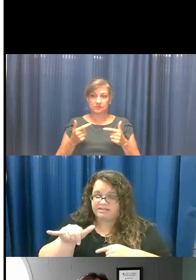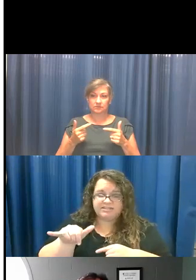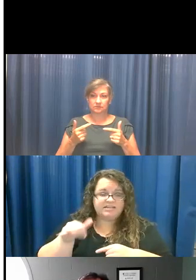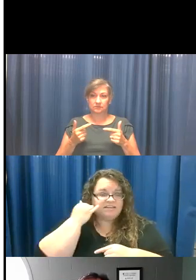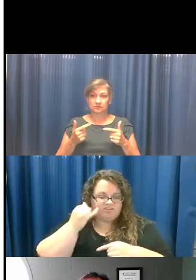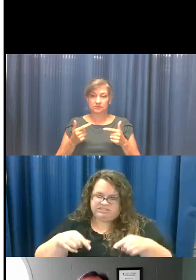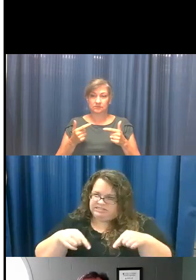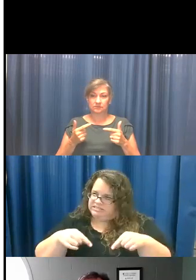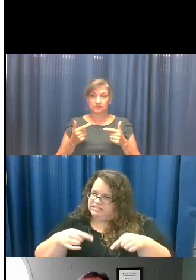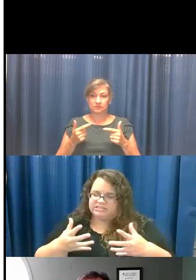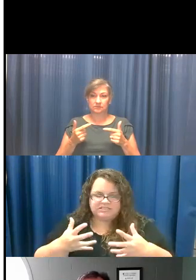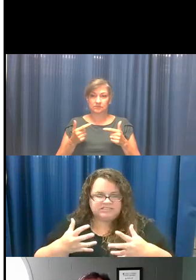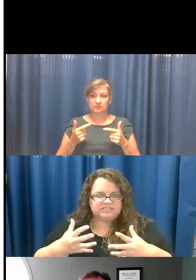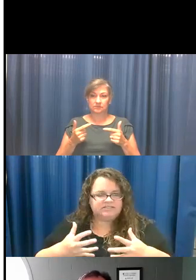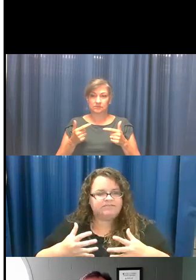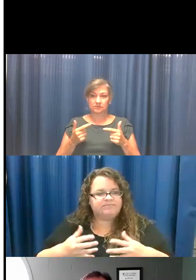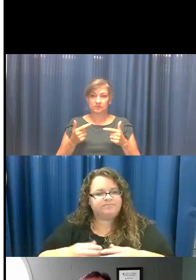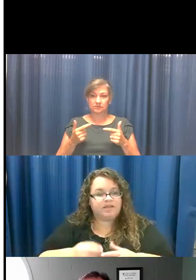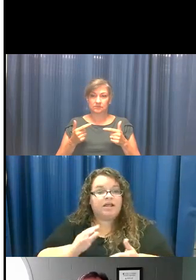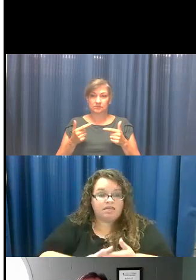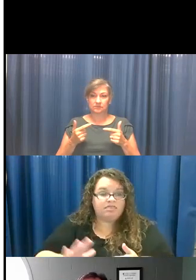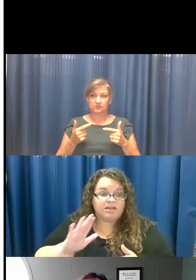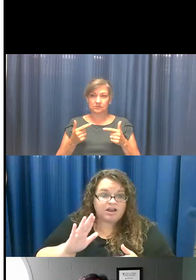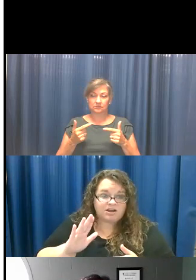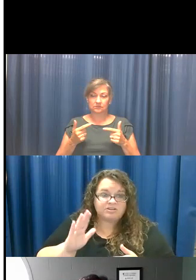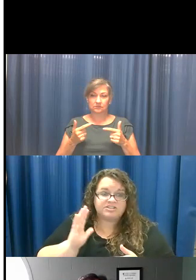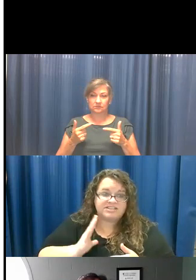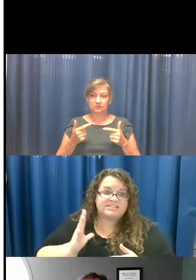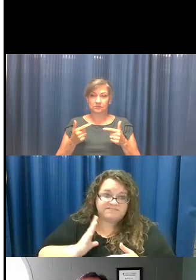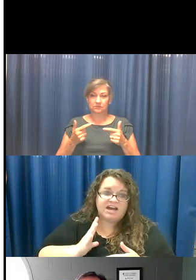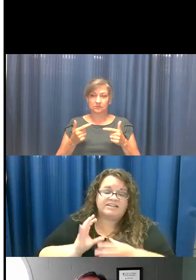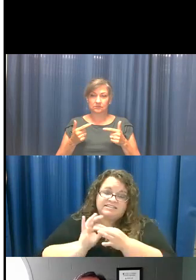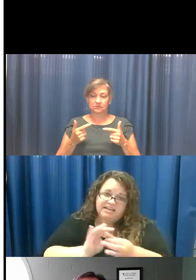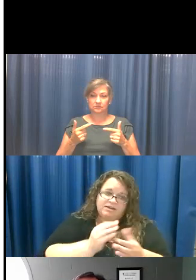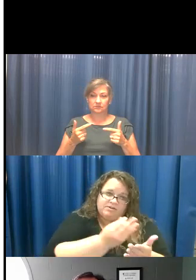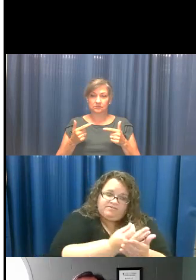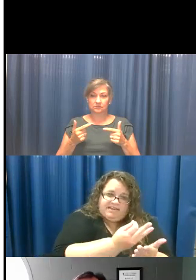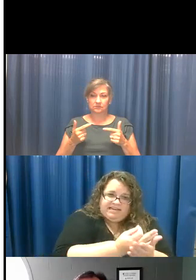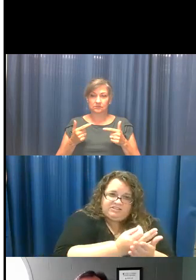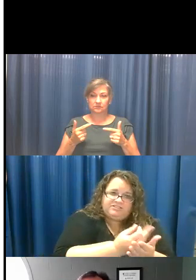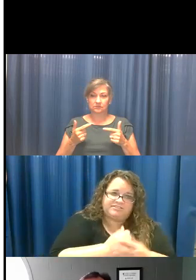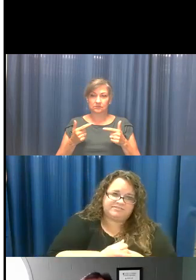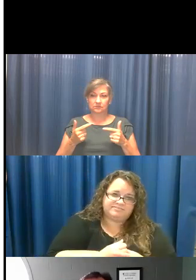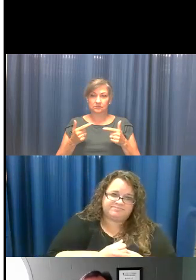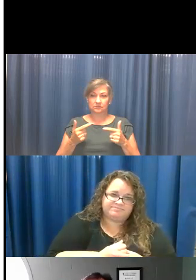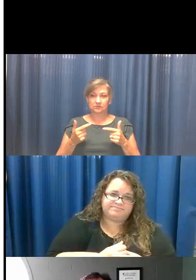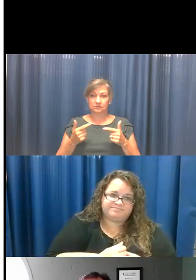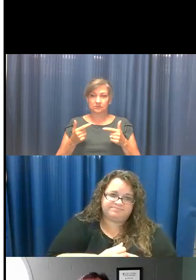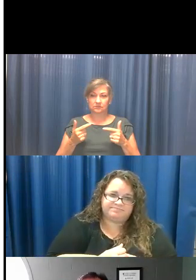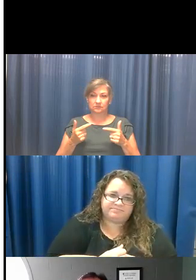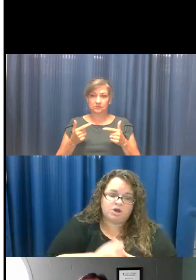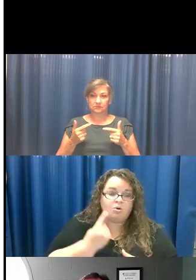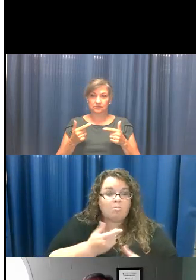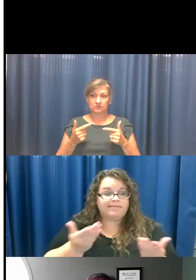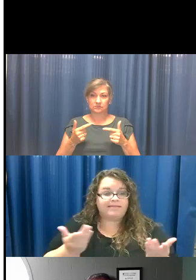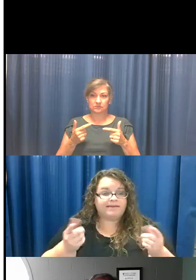anxiety for you, the college is really fine in terms of our finances and where we are. One of the things that happened last